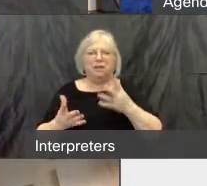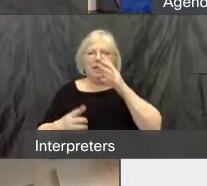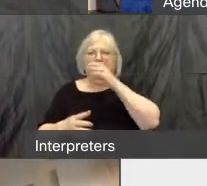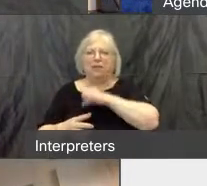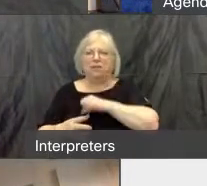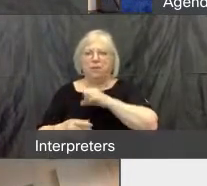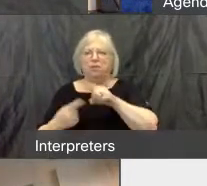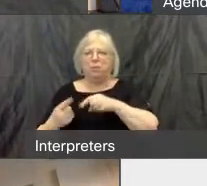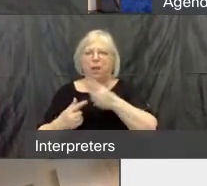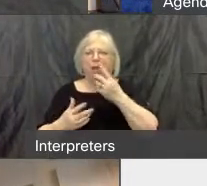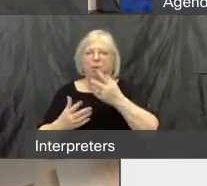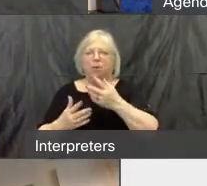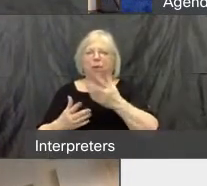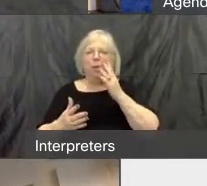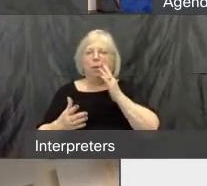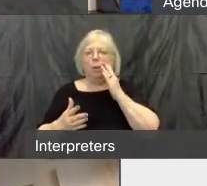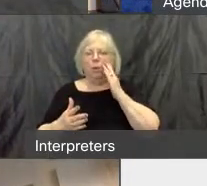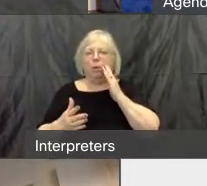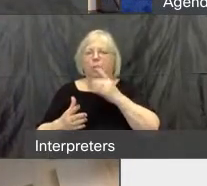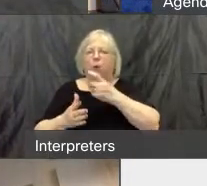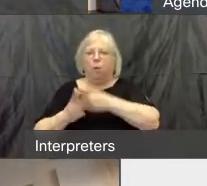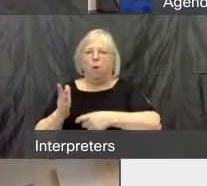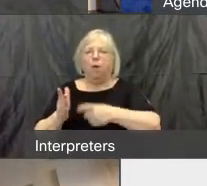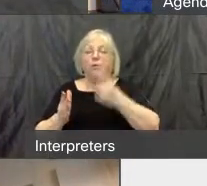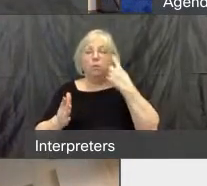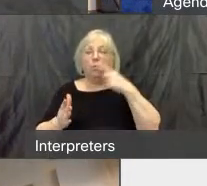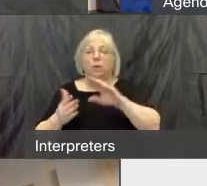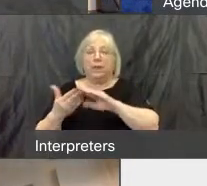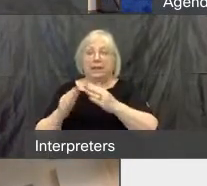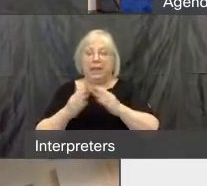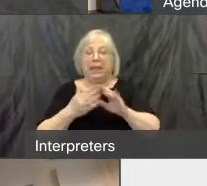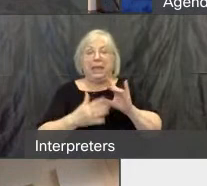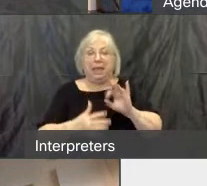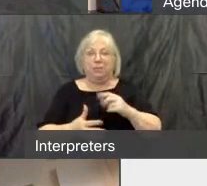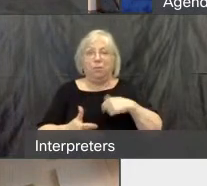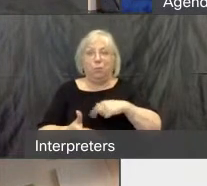guesstimation on what this is going to cost the city if this is approved,